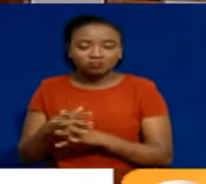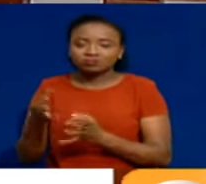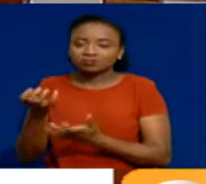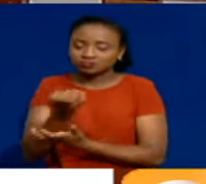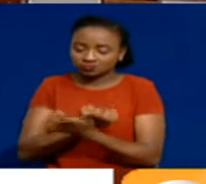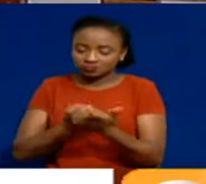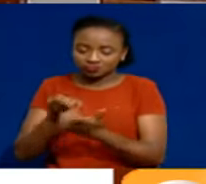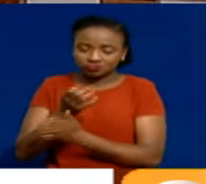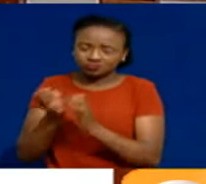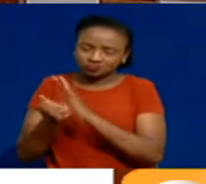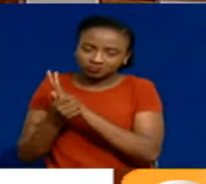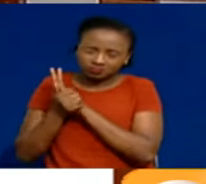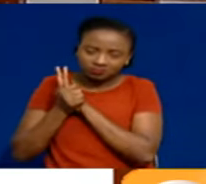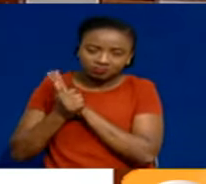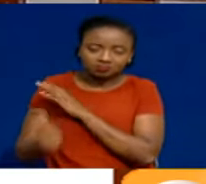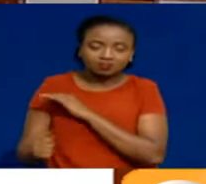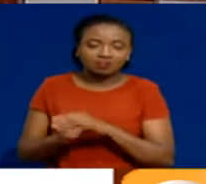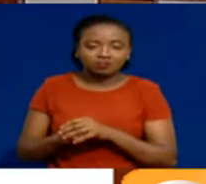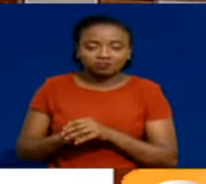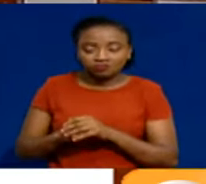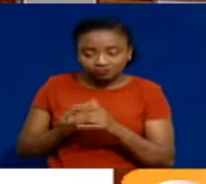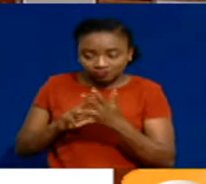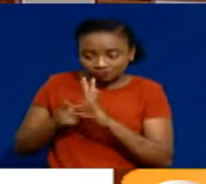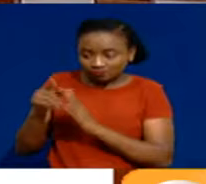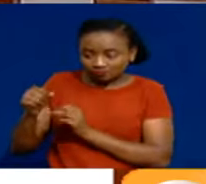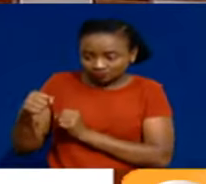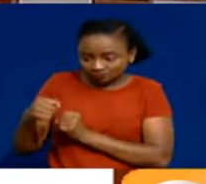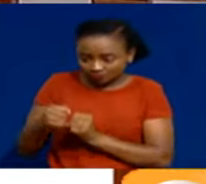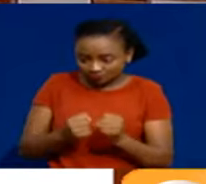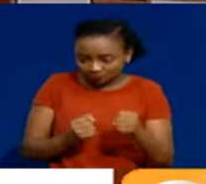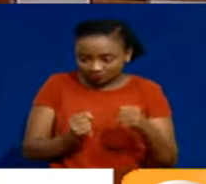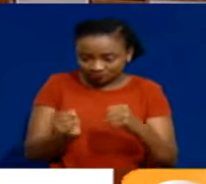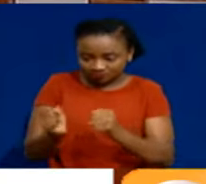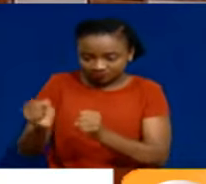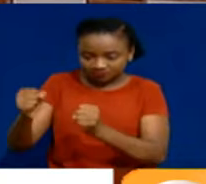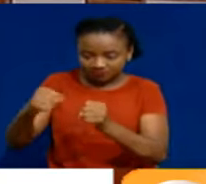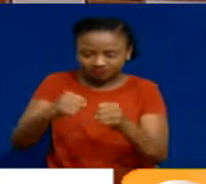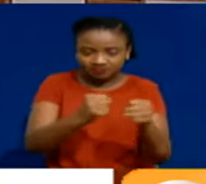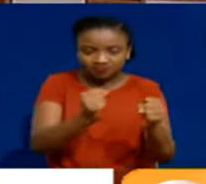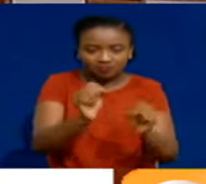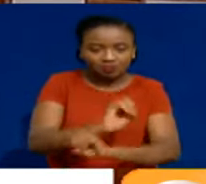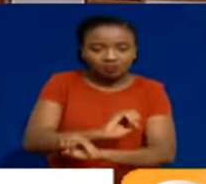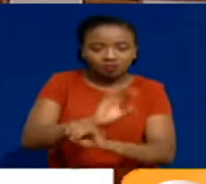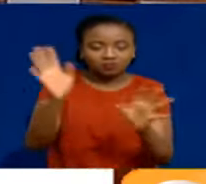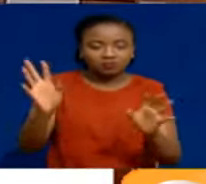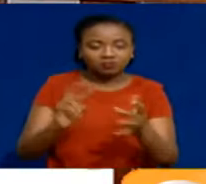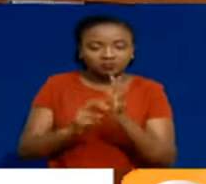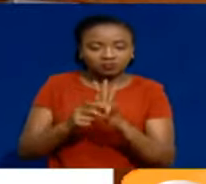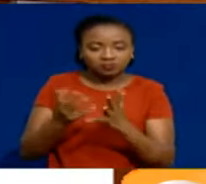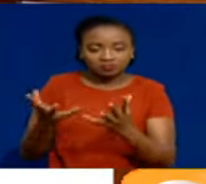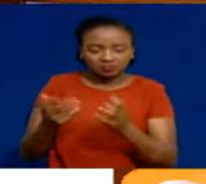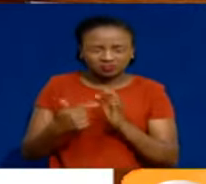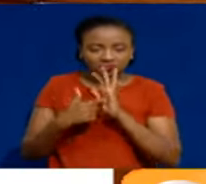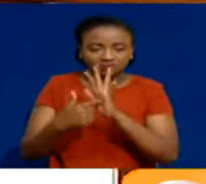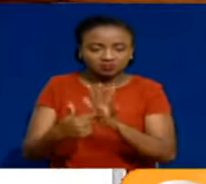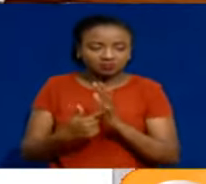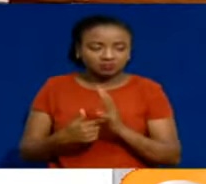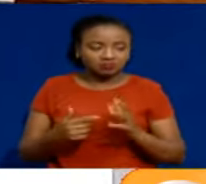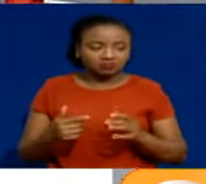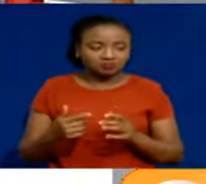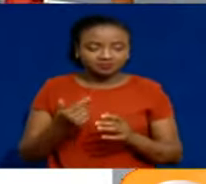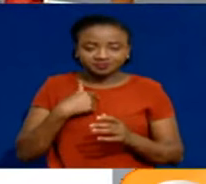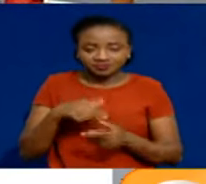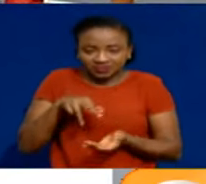mathematicians. Mathematicians are strategic people. What you need to do is to position yourself in a